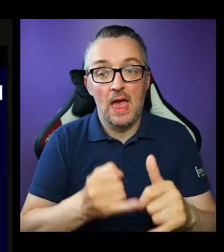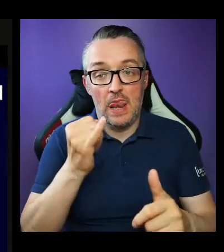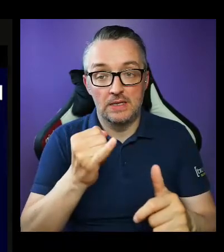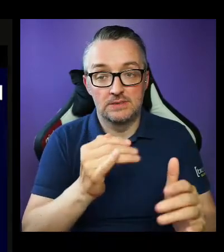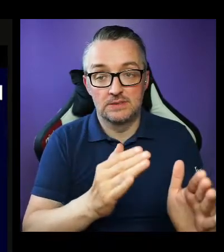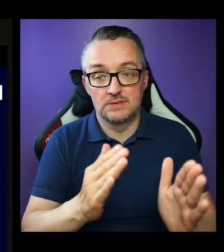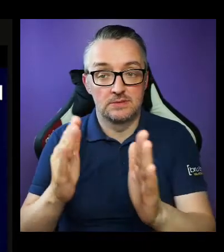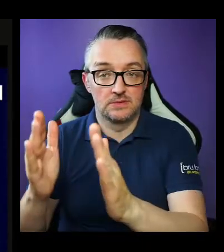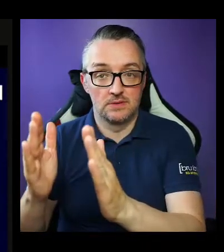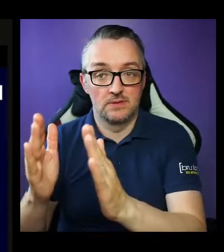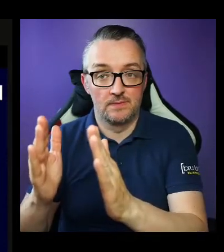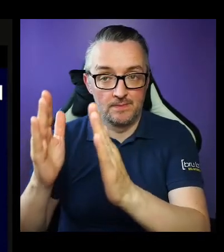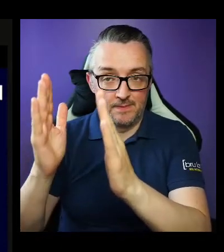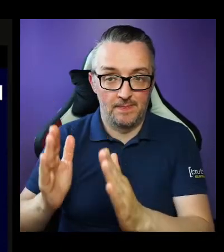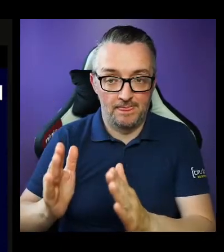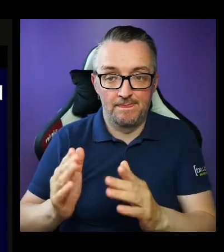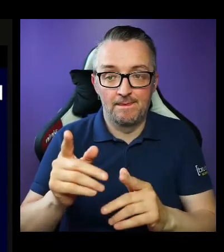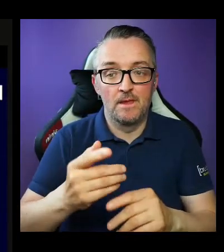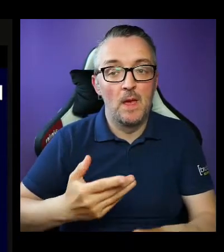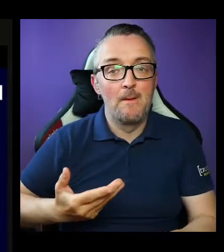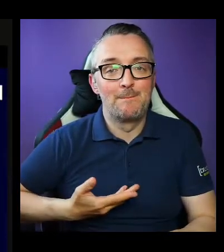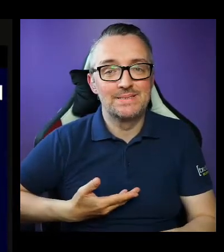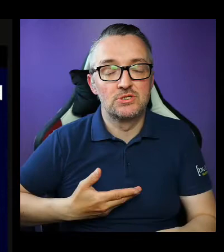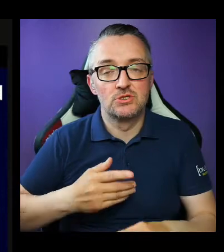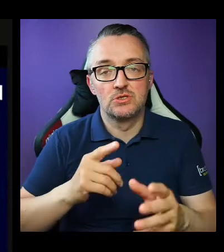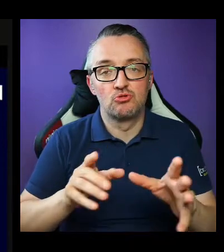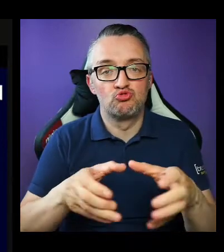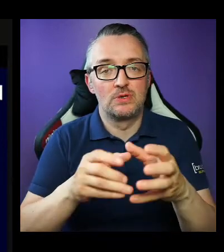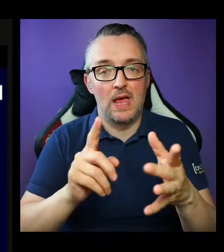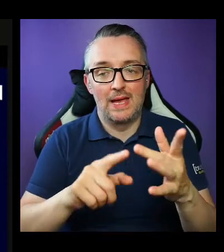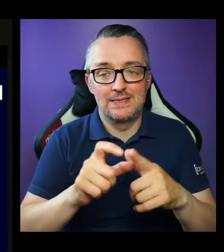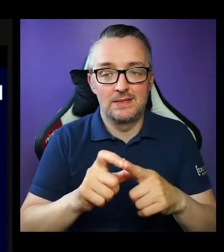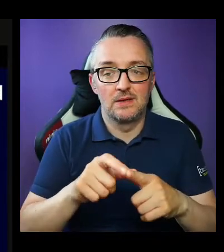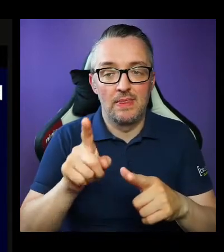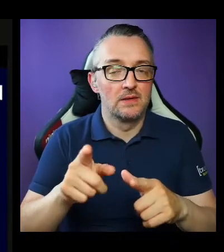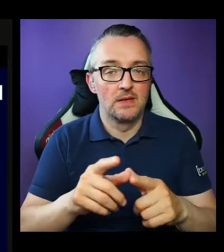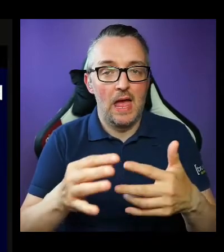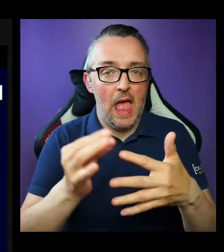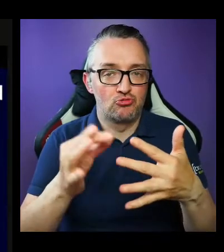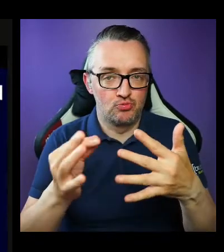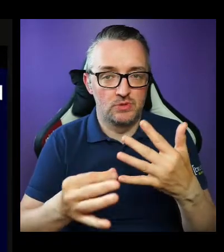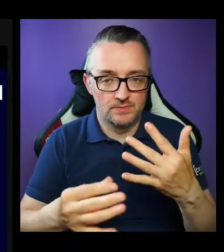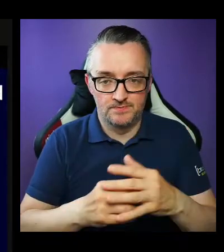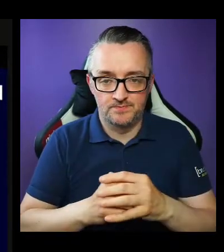my table that I've added is the business unit ID, which is an attribute.